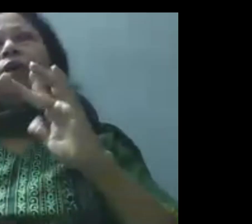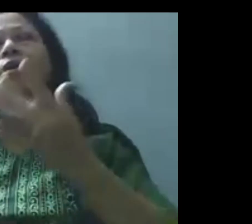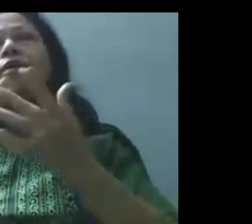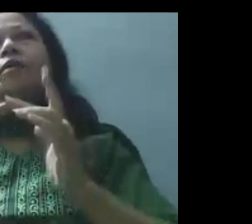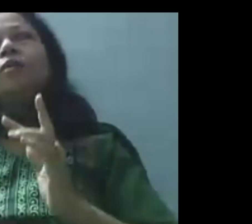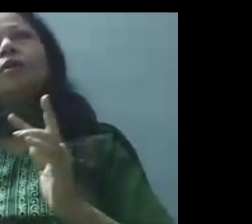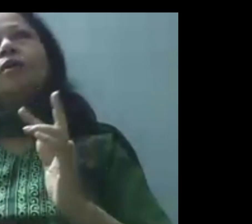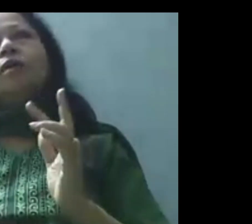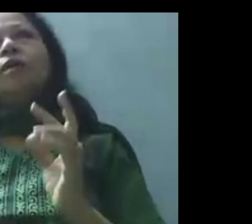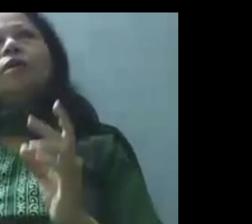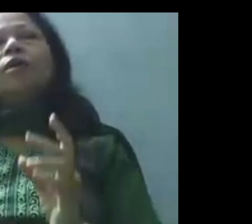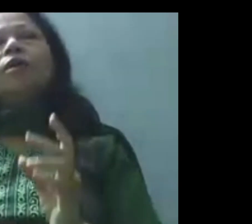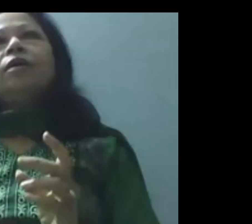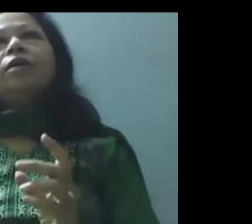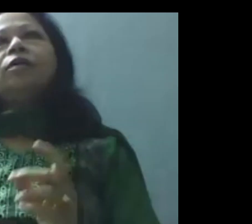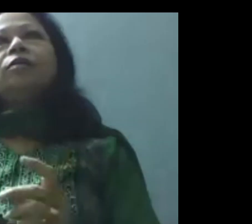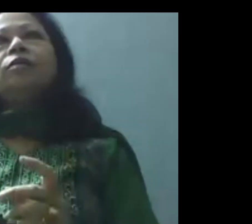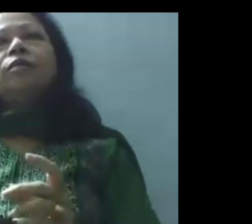social